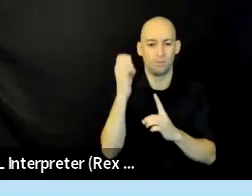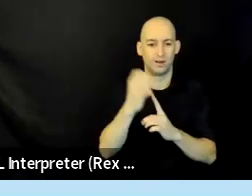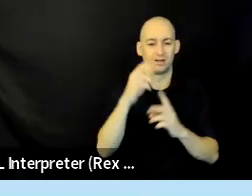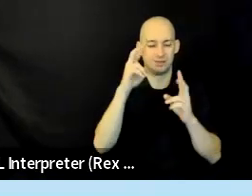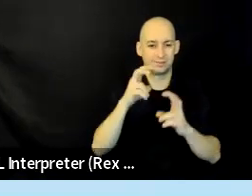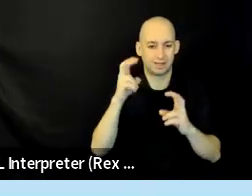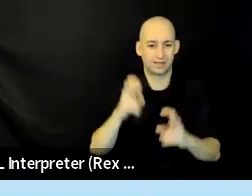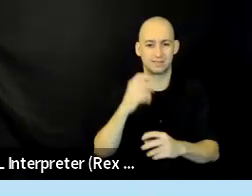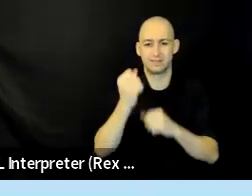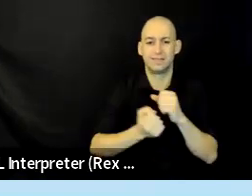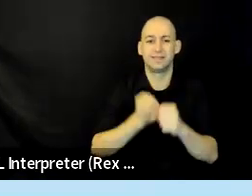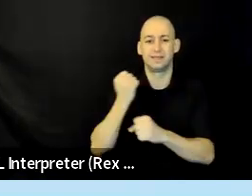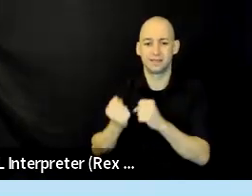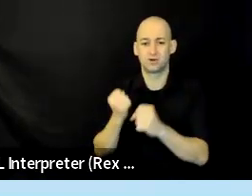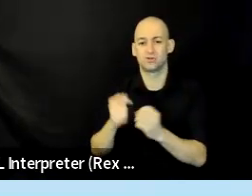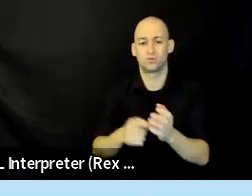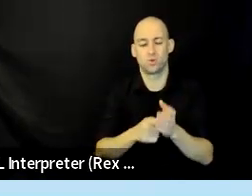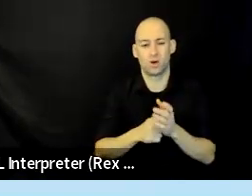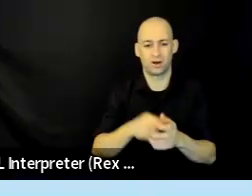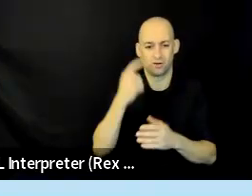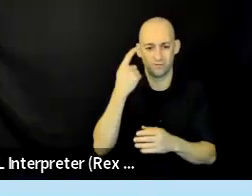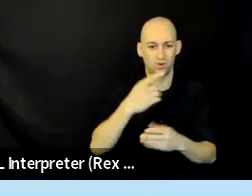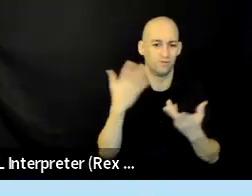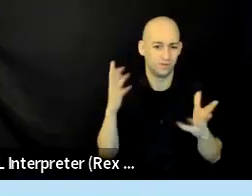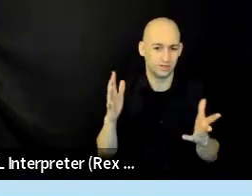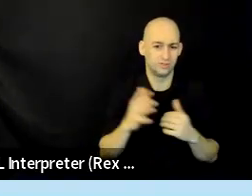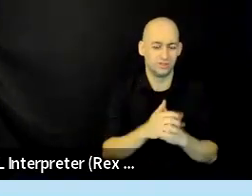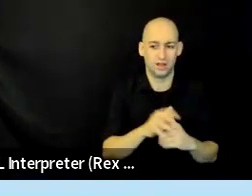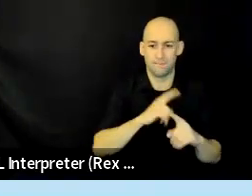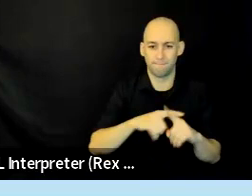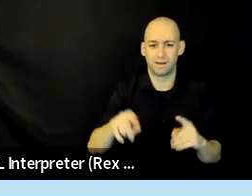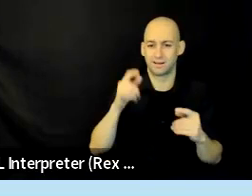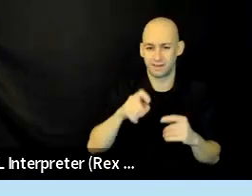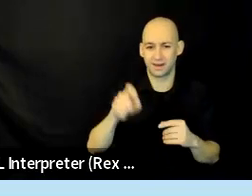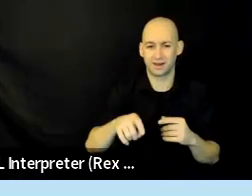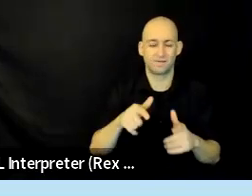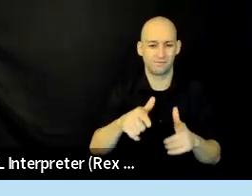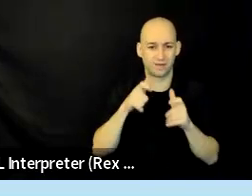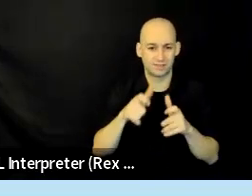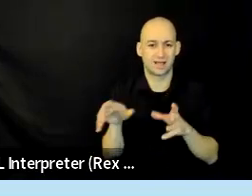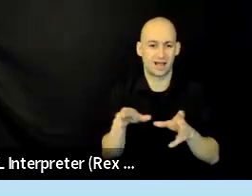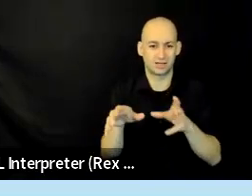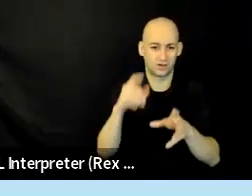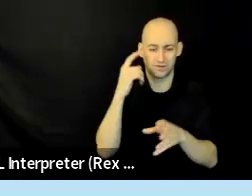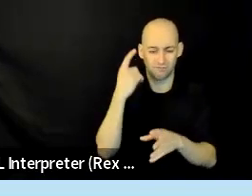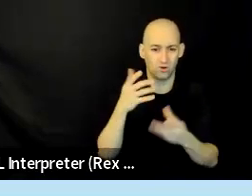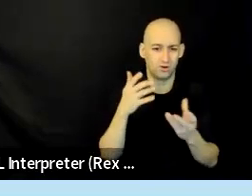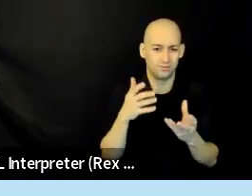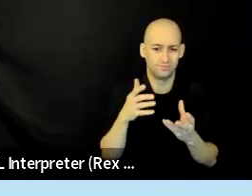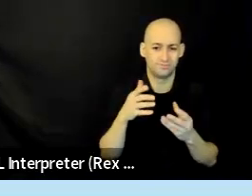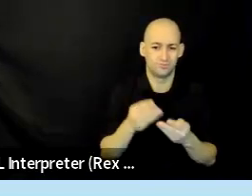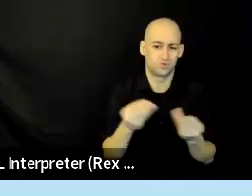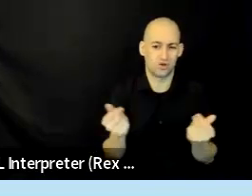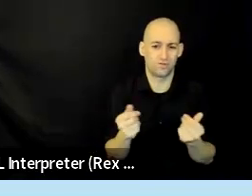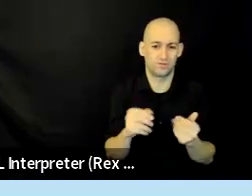the safety deficiency requires immediate action to avoid continuing collisions and fatalities. Also, the San